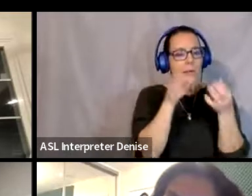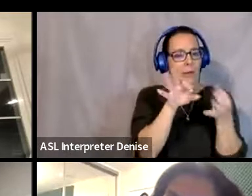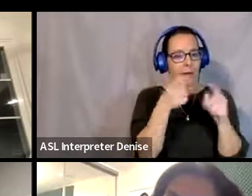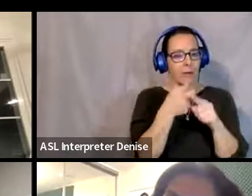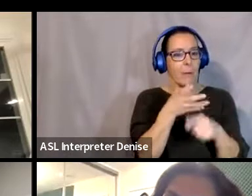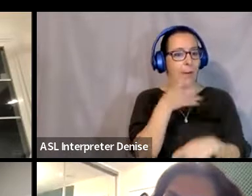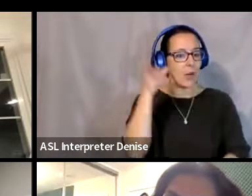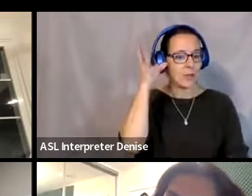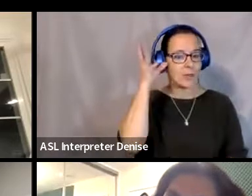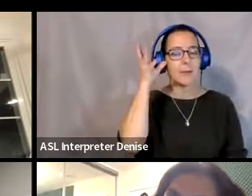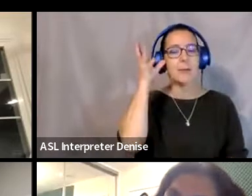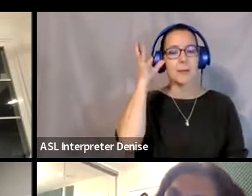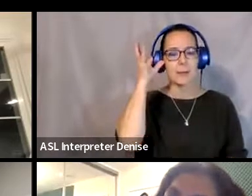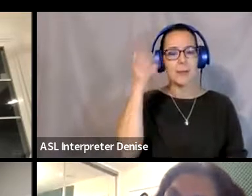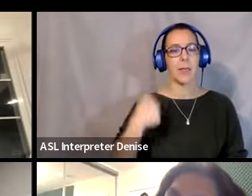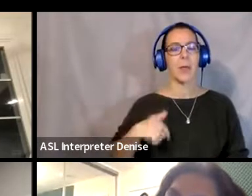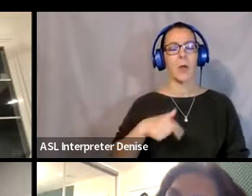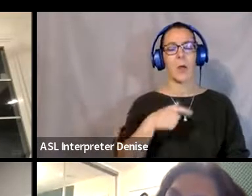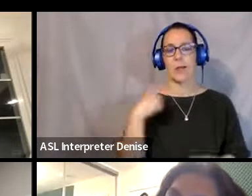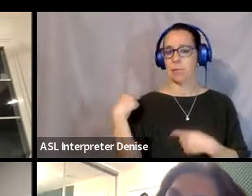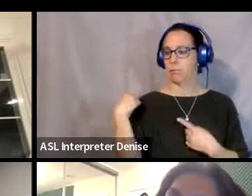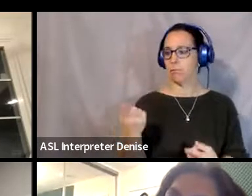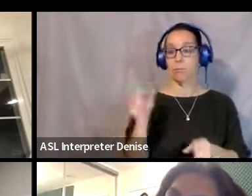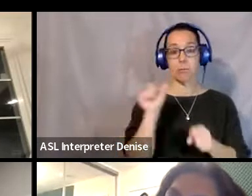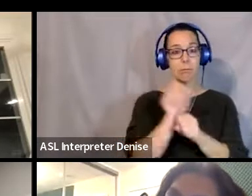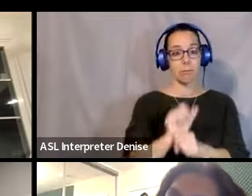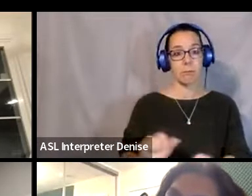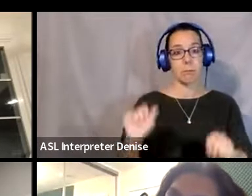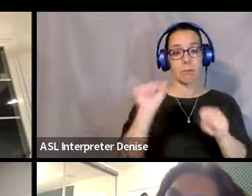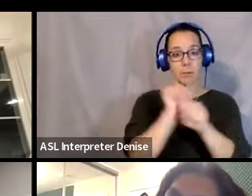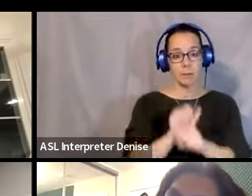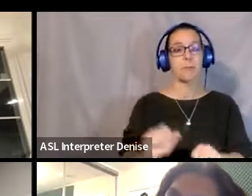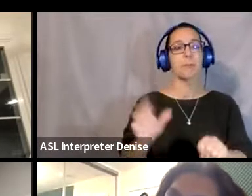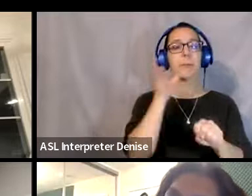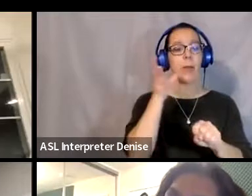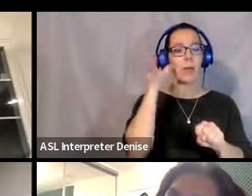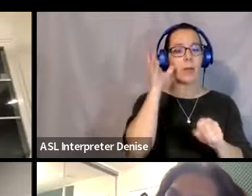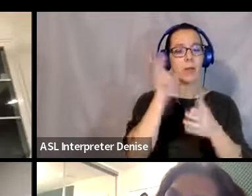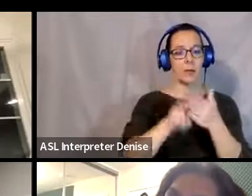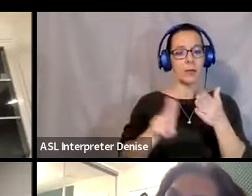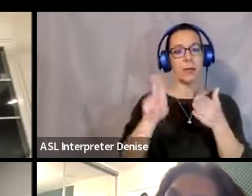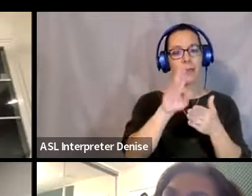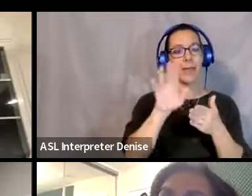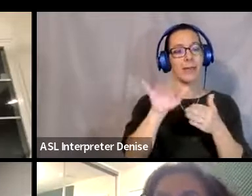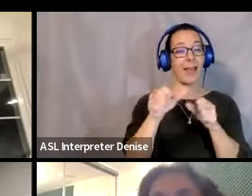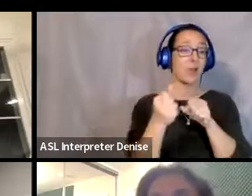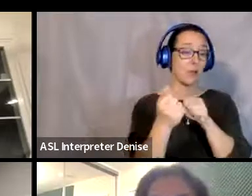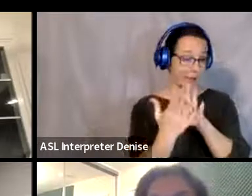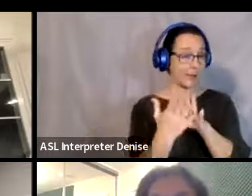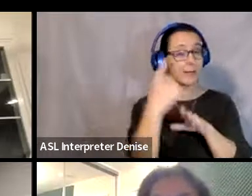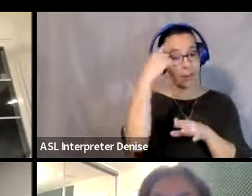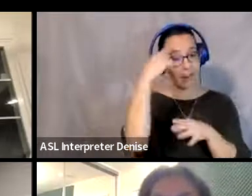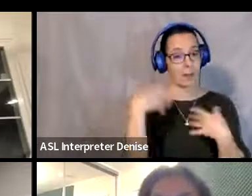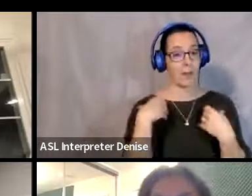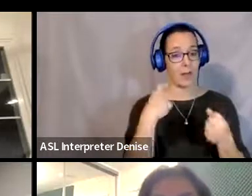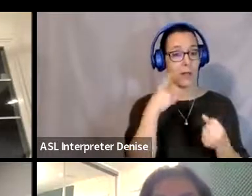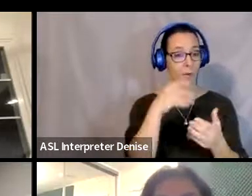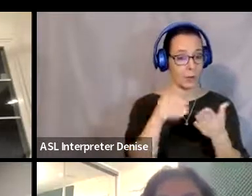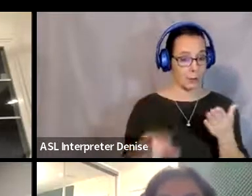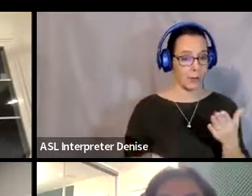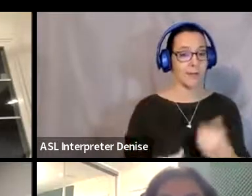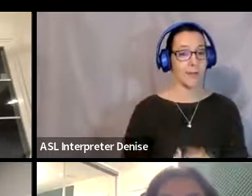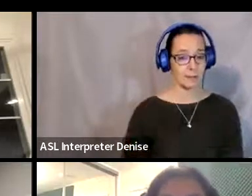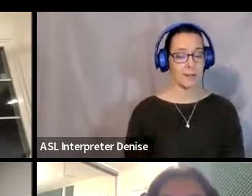already been on working on a parent university that actually addresses the mental health of our students. And so that